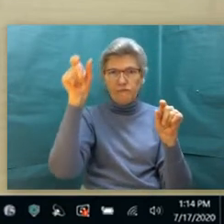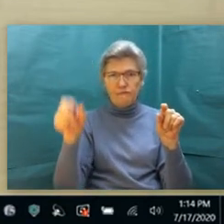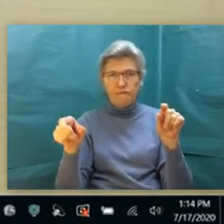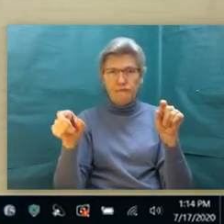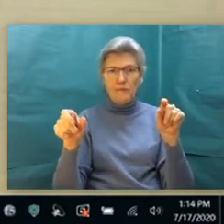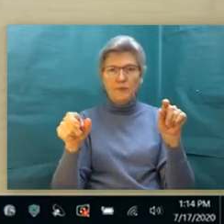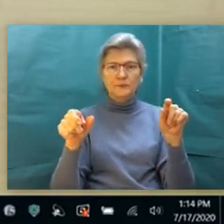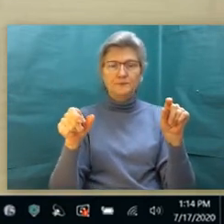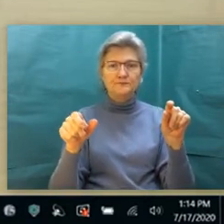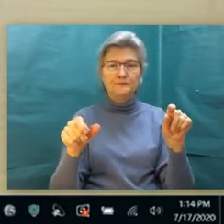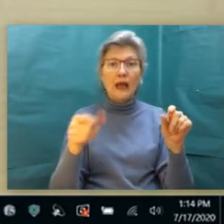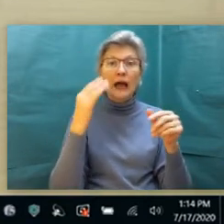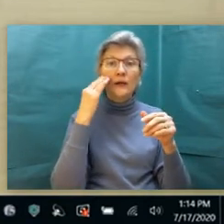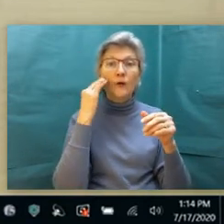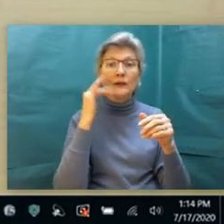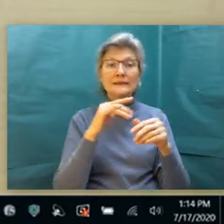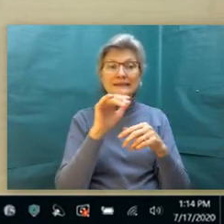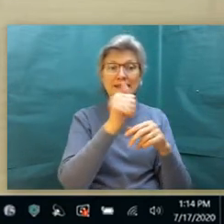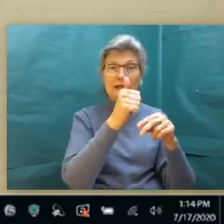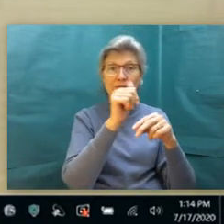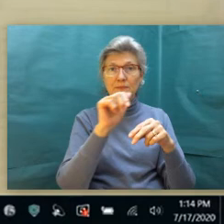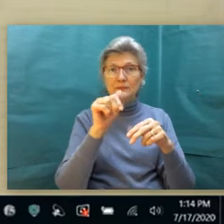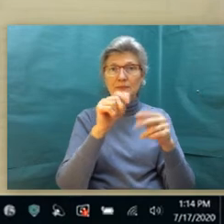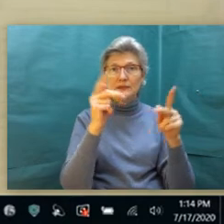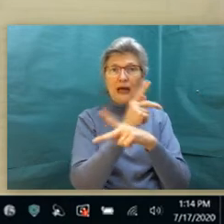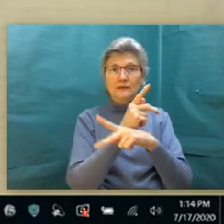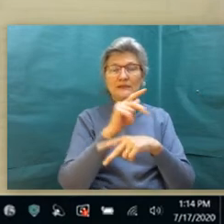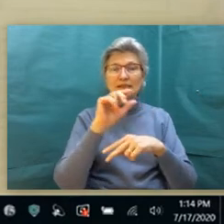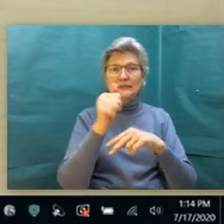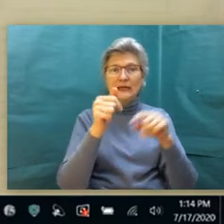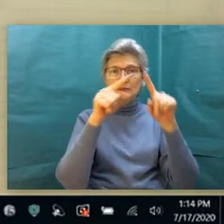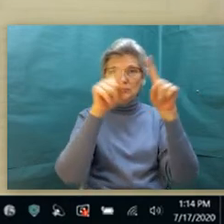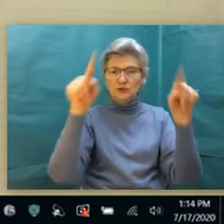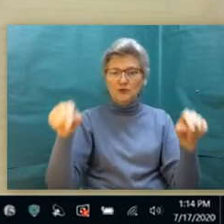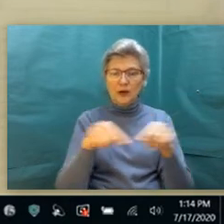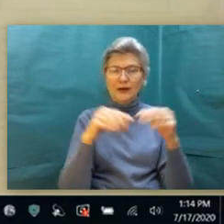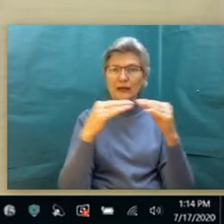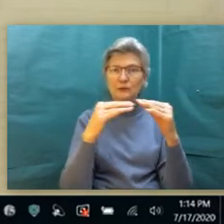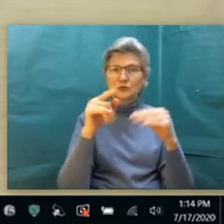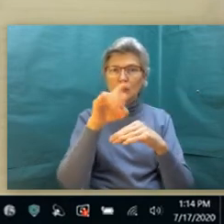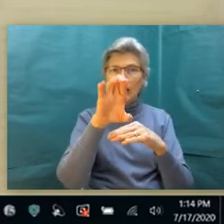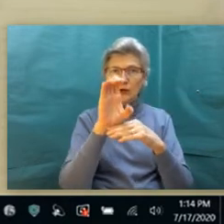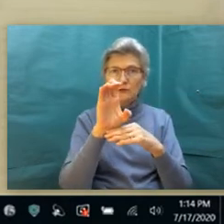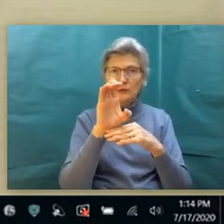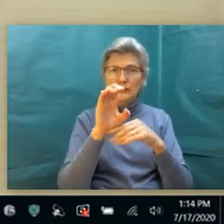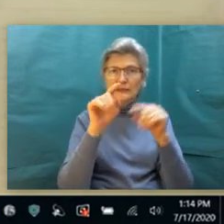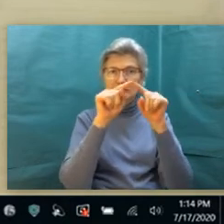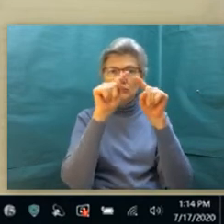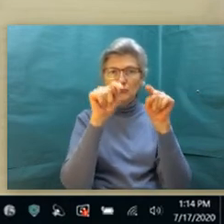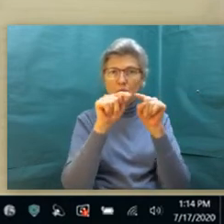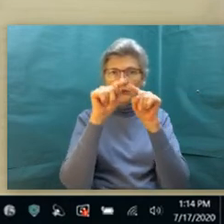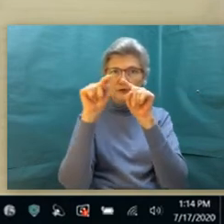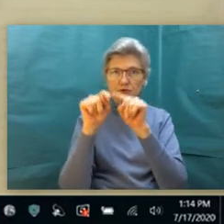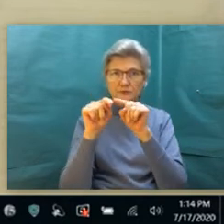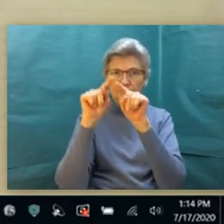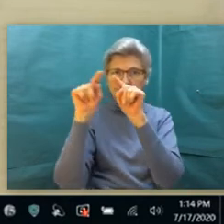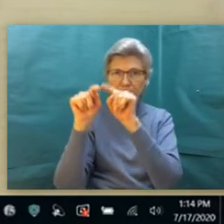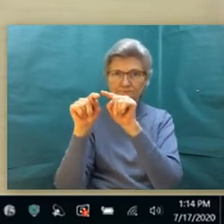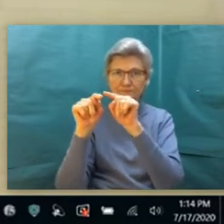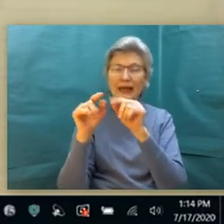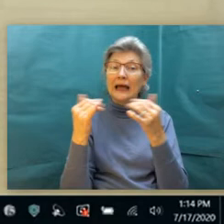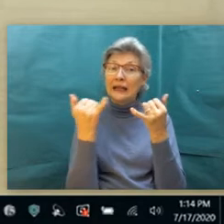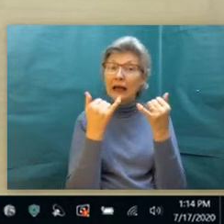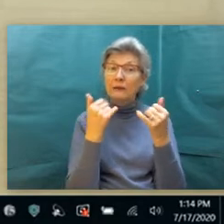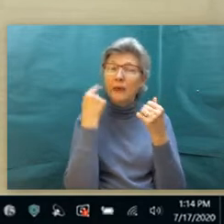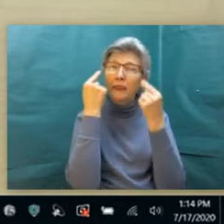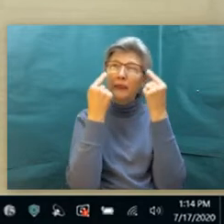along the side. So I know that this 10 by 10 square would give me 100 squares in it. So now I'm